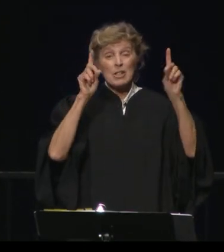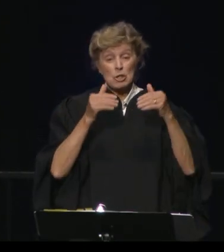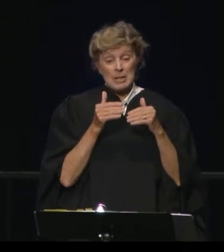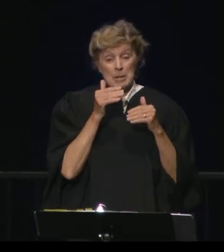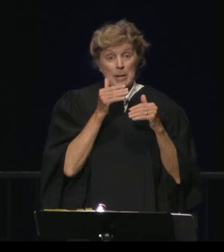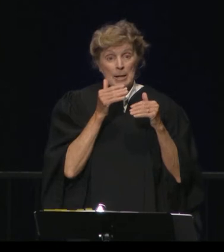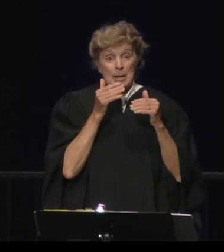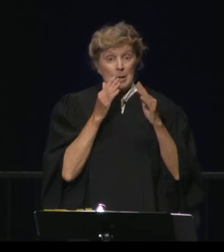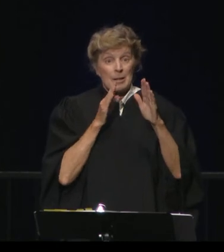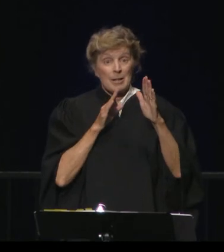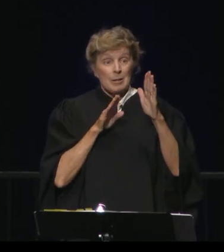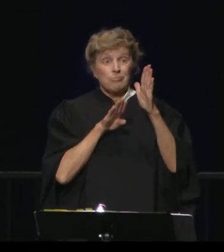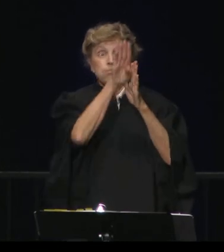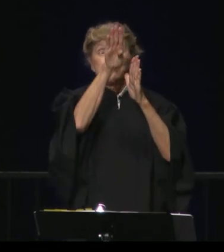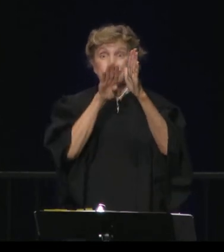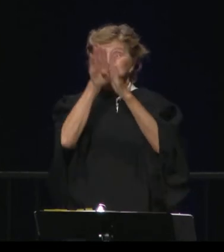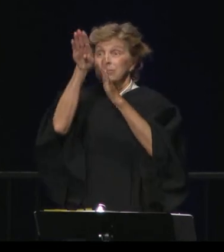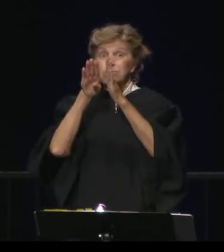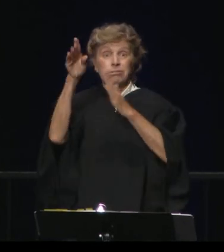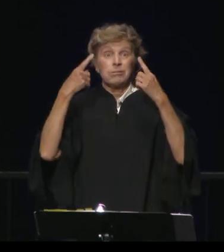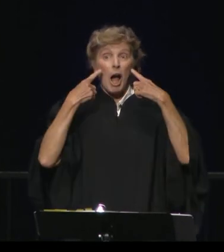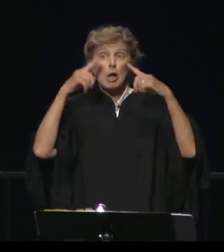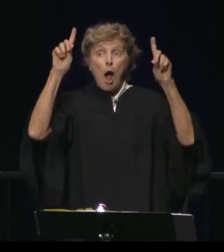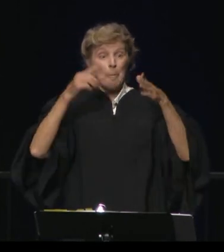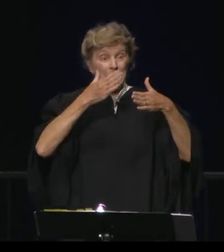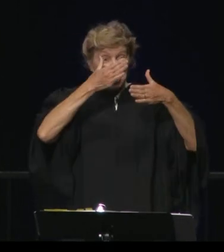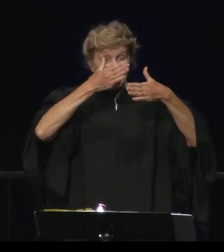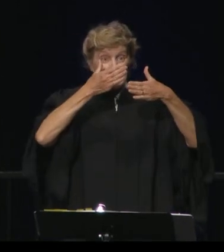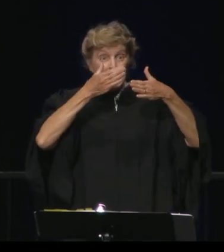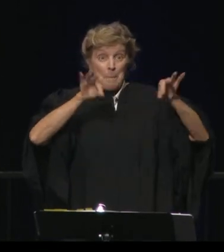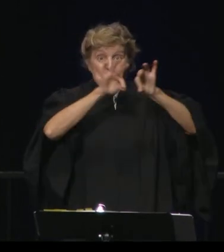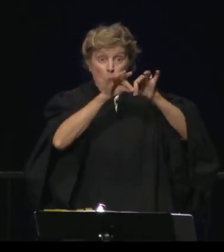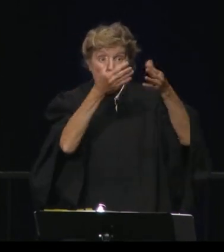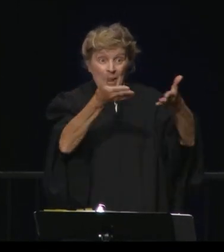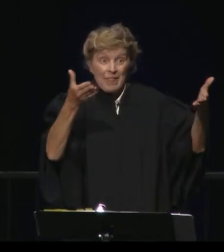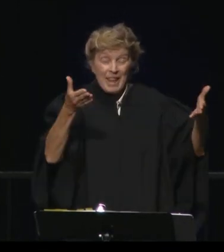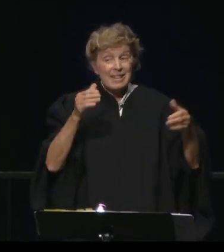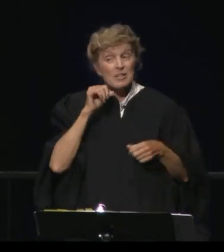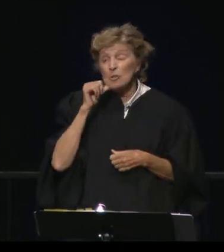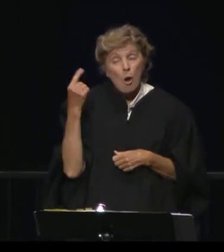milestone. I encourage you to take some time to celebrate your achievement.